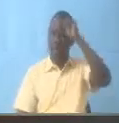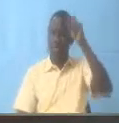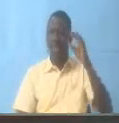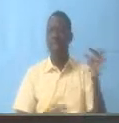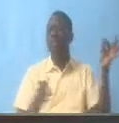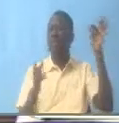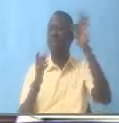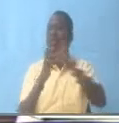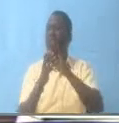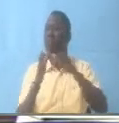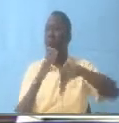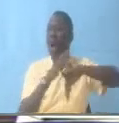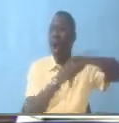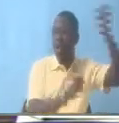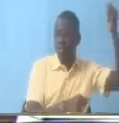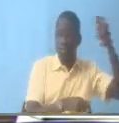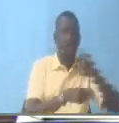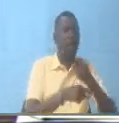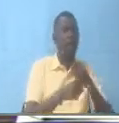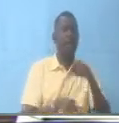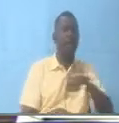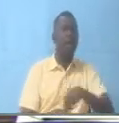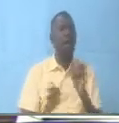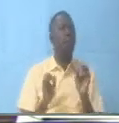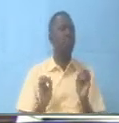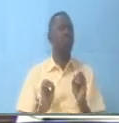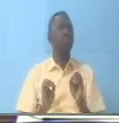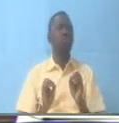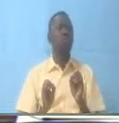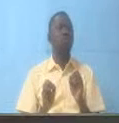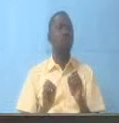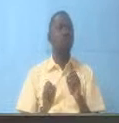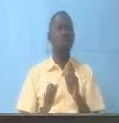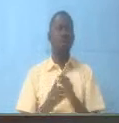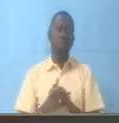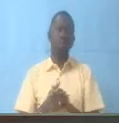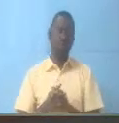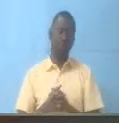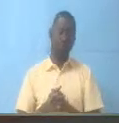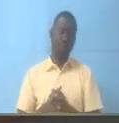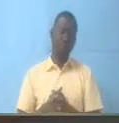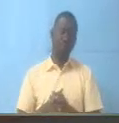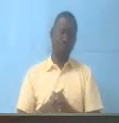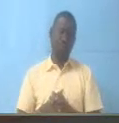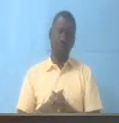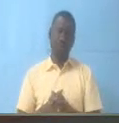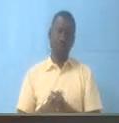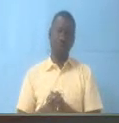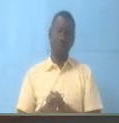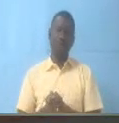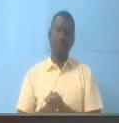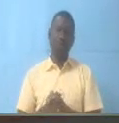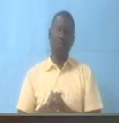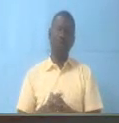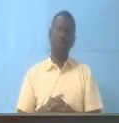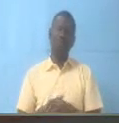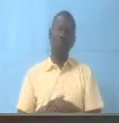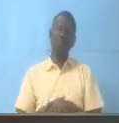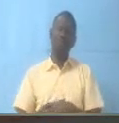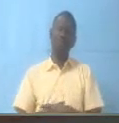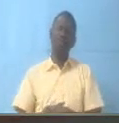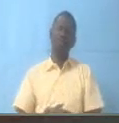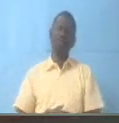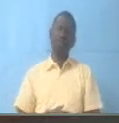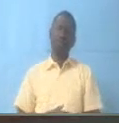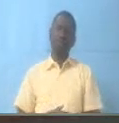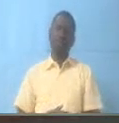laajte boobu nag nekkoon na li nga xam ne lu ñu soxal la woon boo seetee ci report bi saay bu ne rek ñu ngi koy bamtu di ko bamtuwaat ba mujjee gi daal